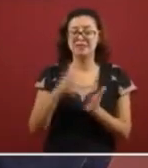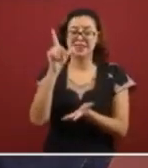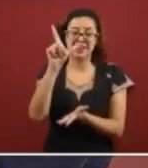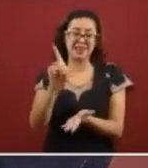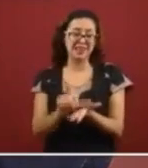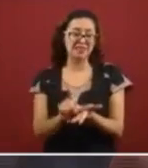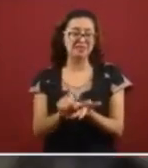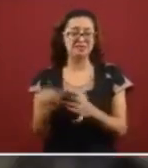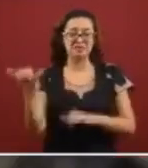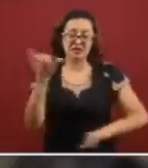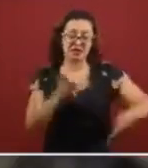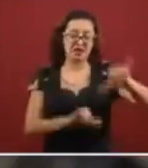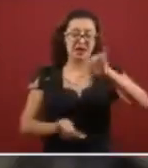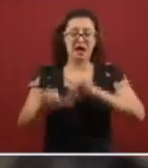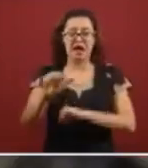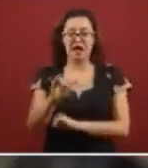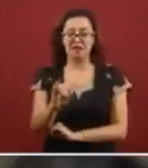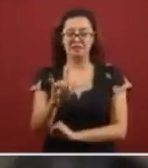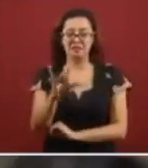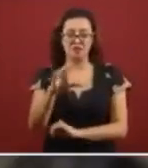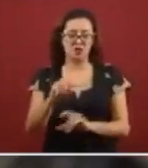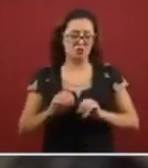the sulfuric acid spill,